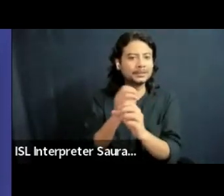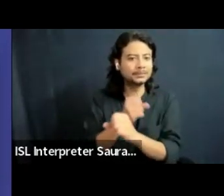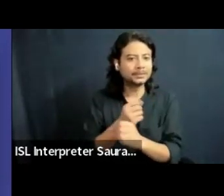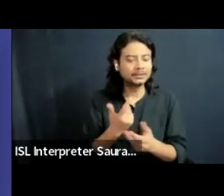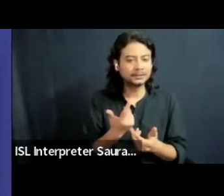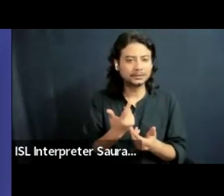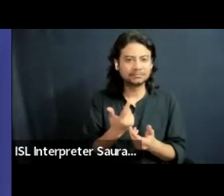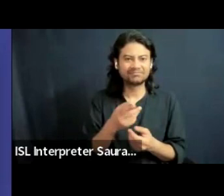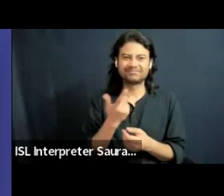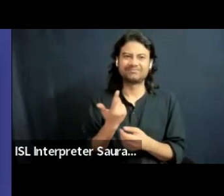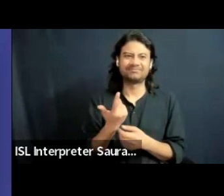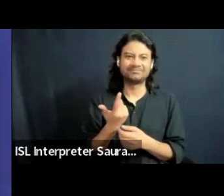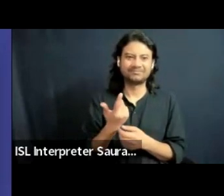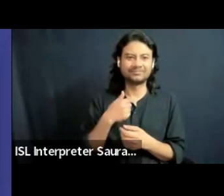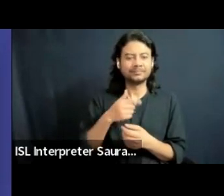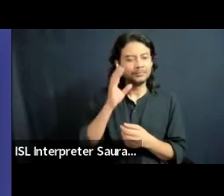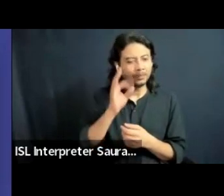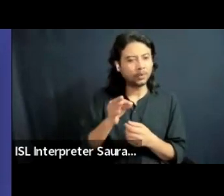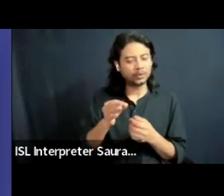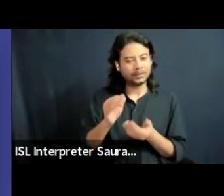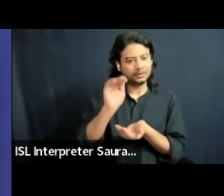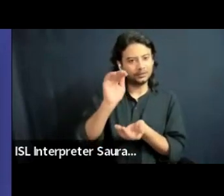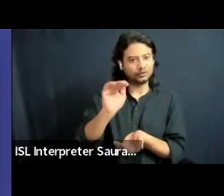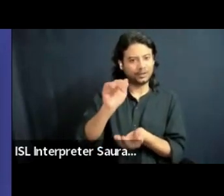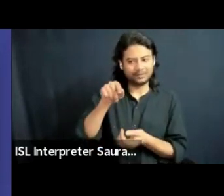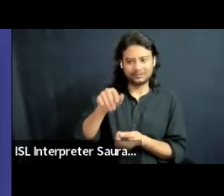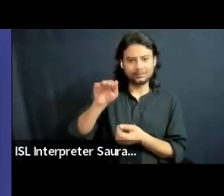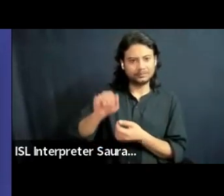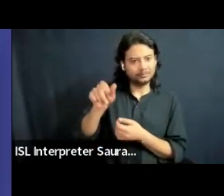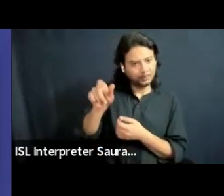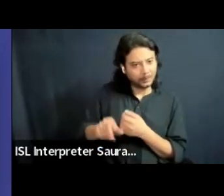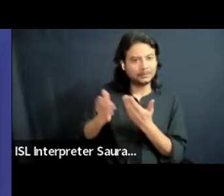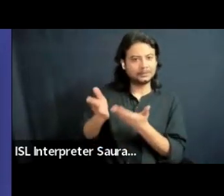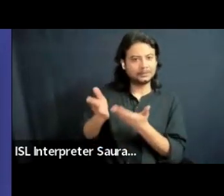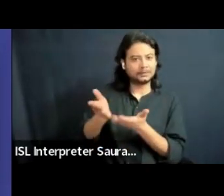child and not as a medical entity. Next.